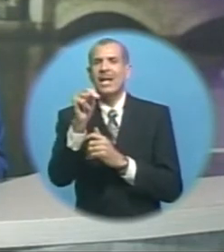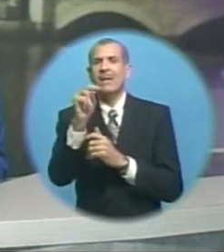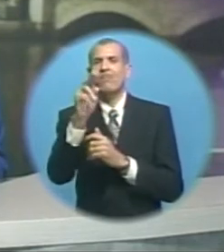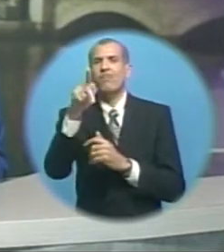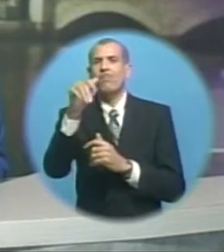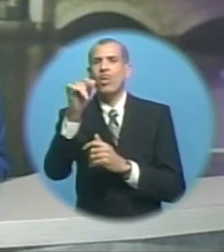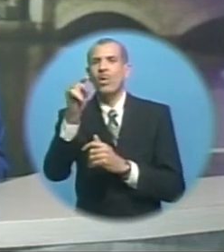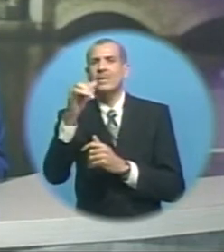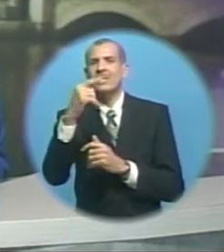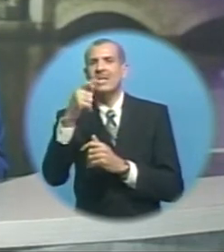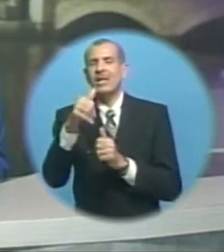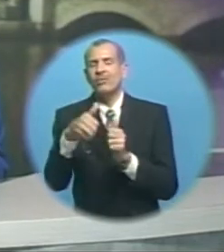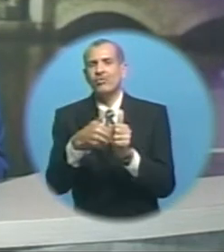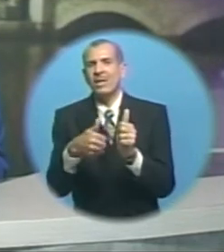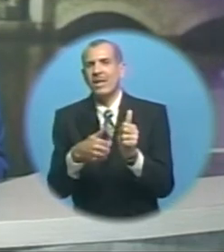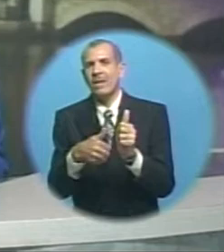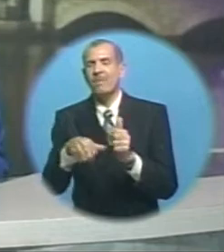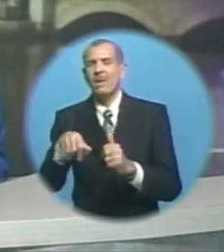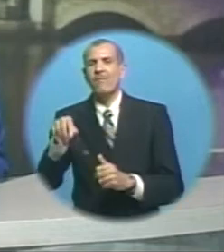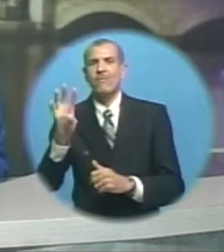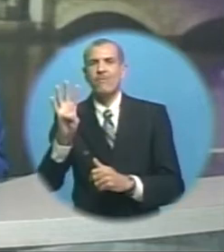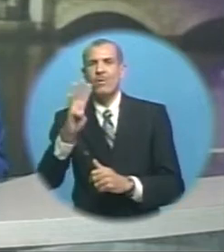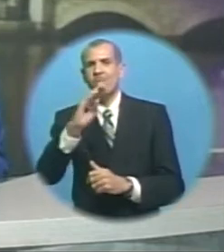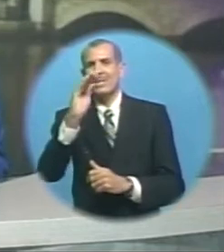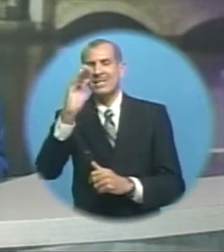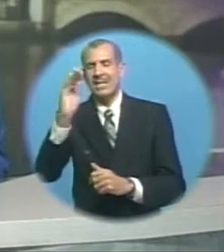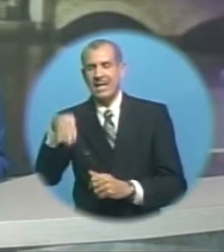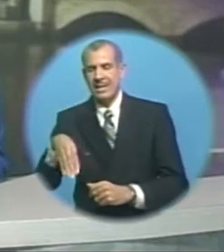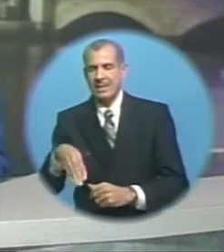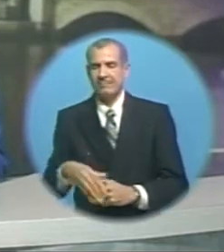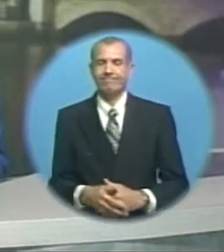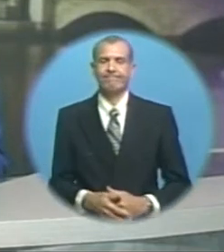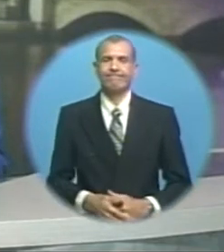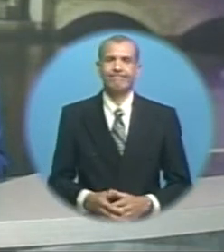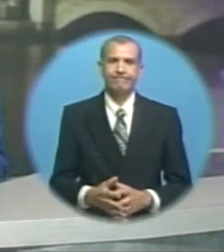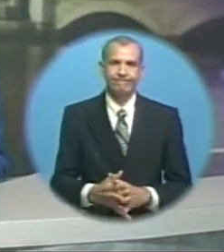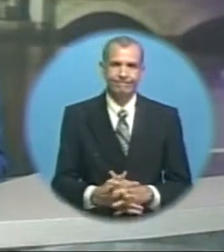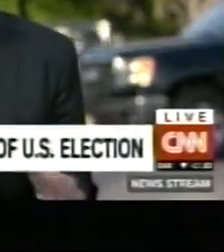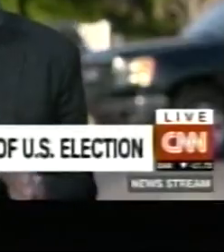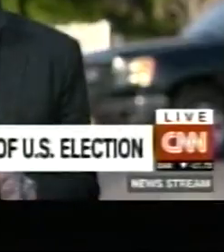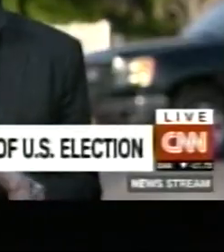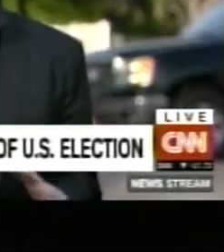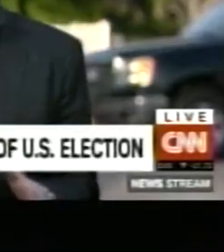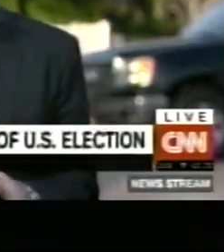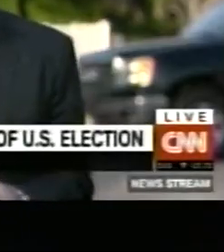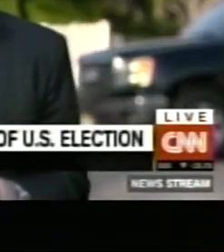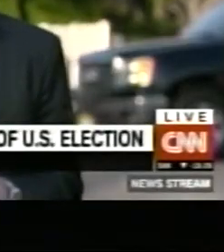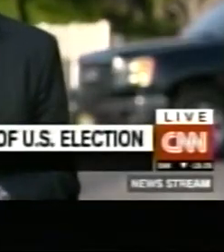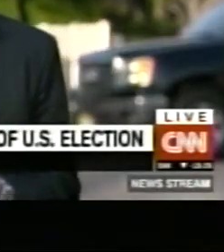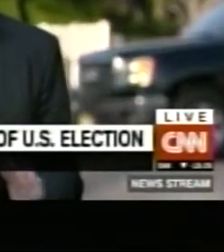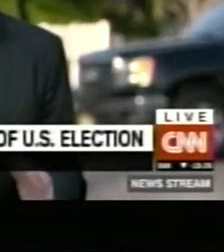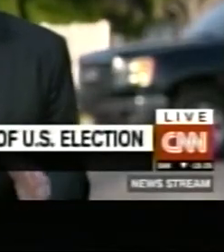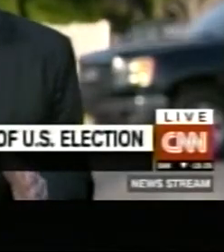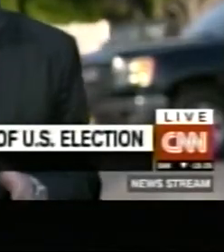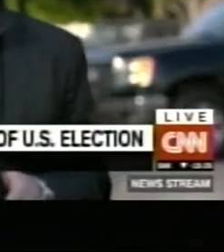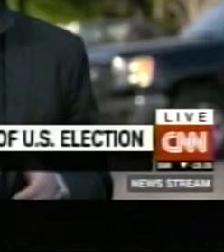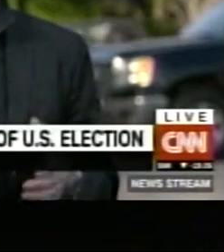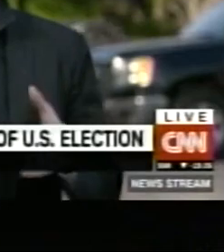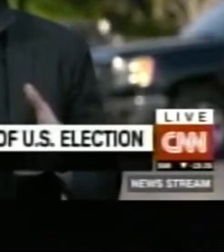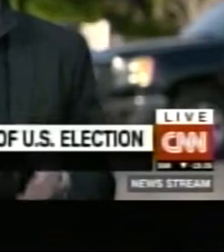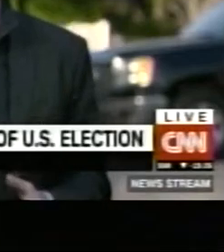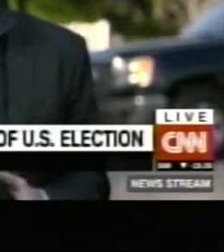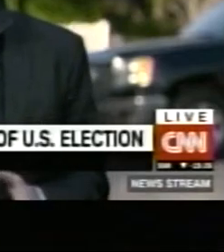polls shows him trailing by only 4 percentage points. It's reflective of a couple different things, and I think it's important to kind of look